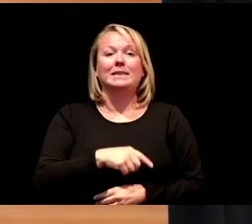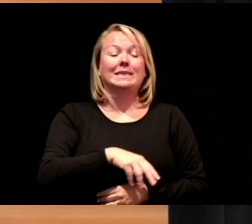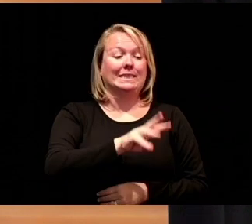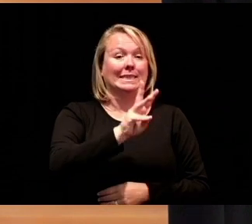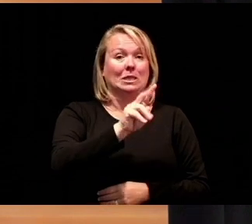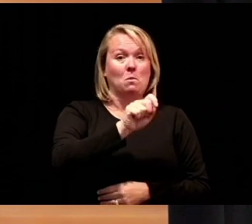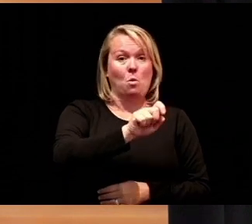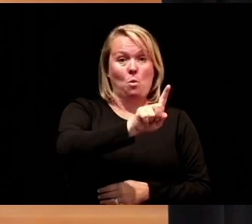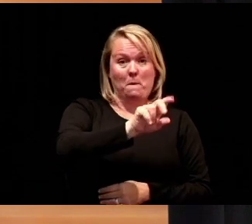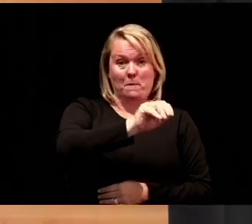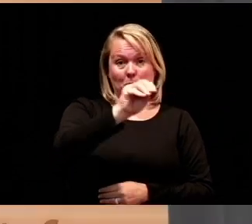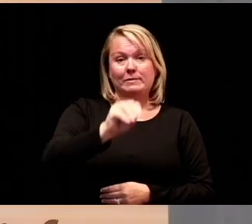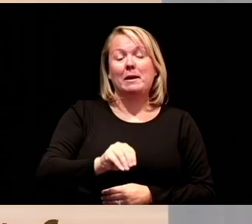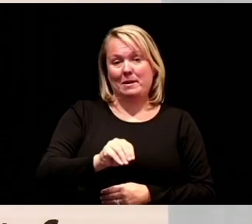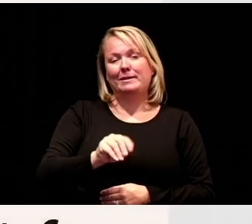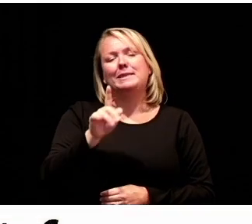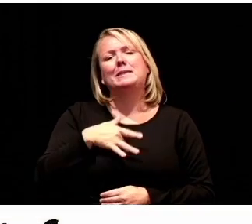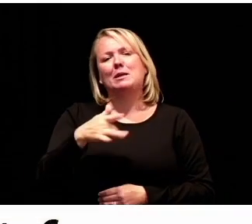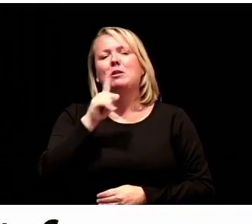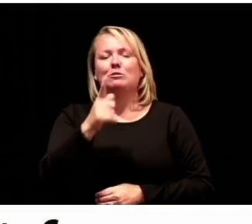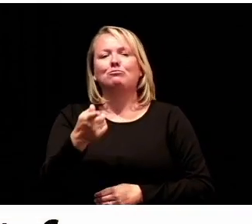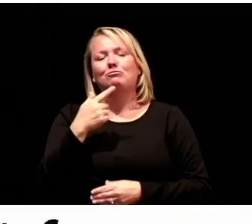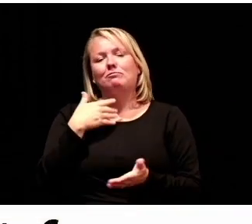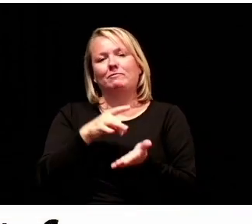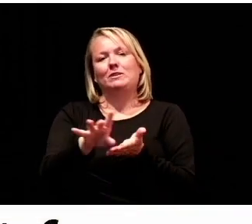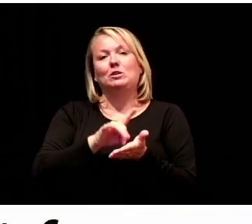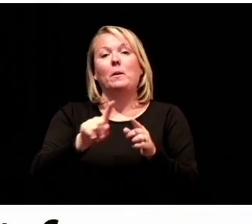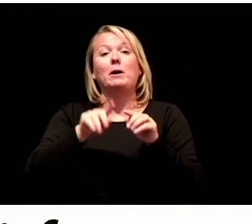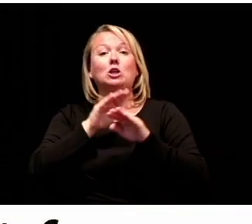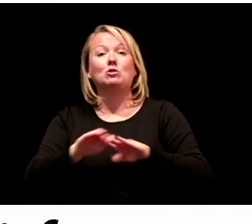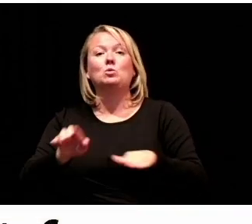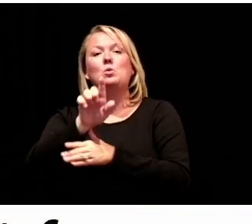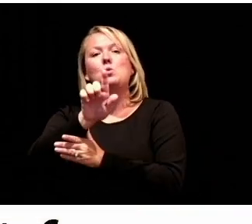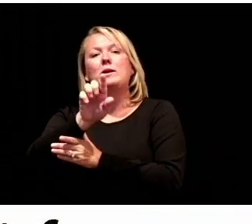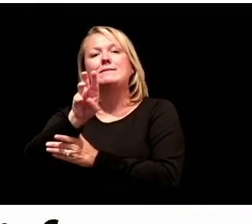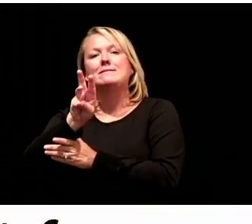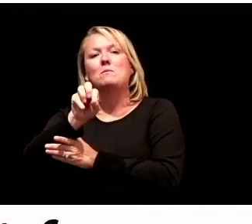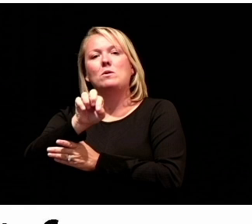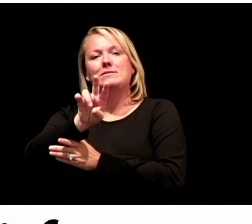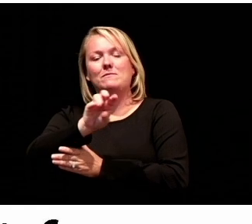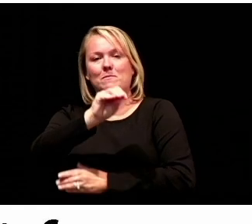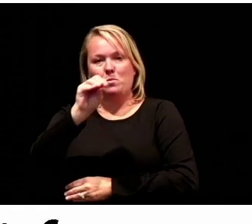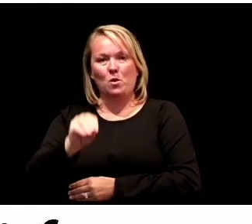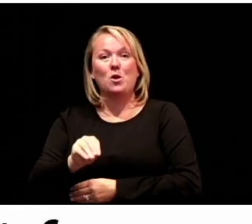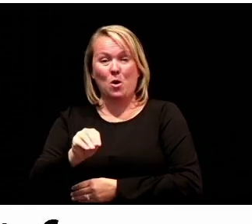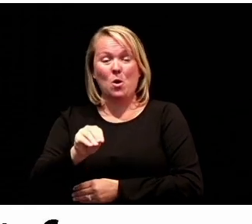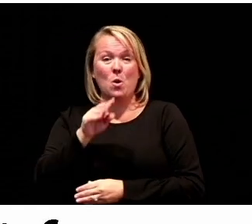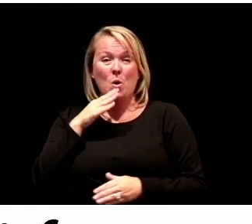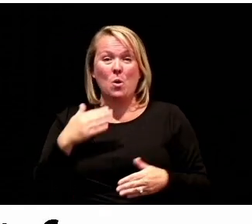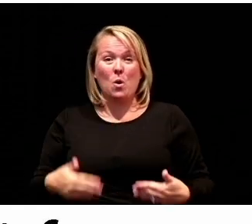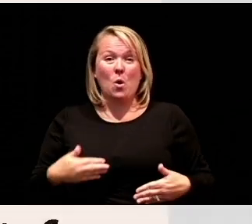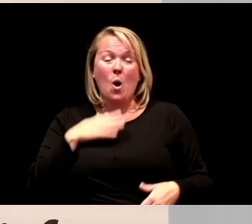When it comes to women, fully 60% of the eviction filing rates last year were against